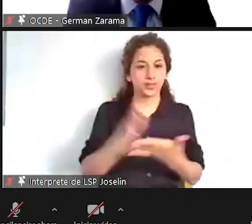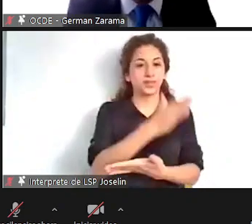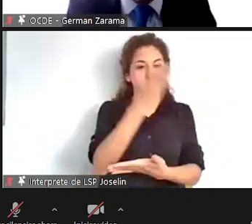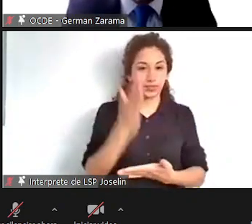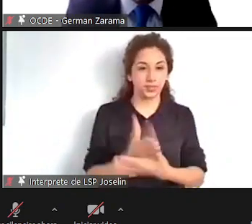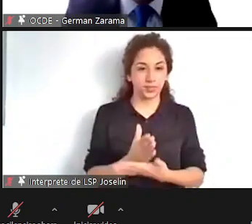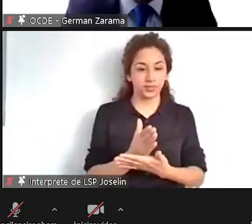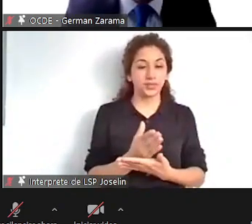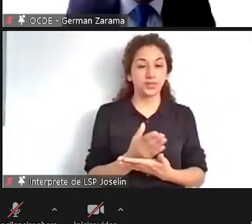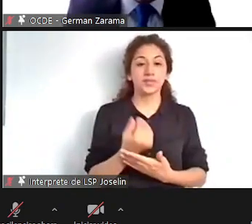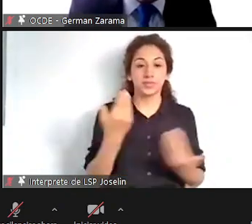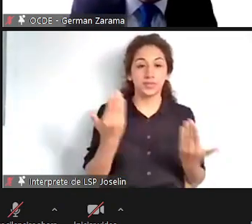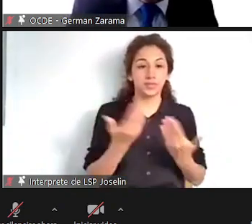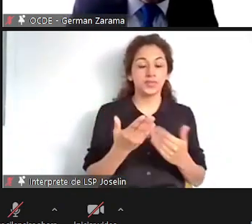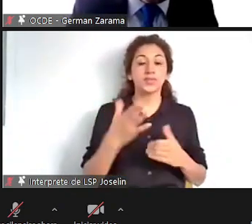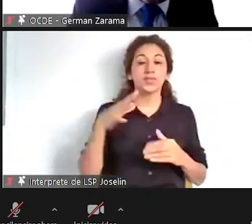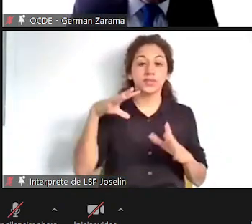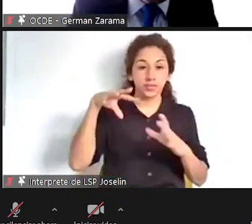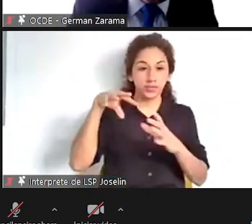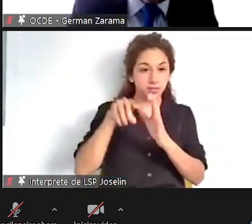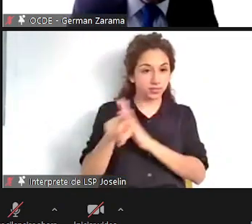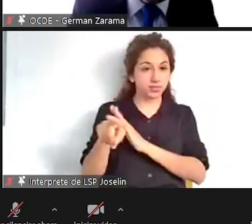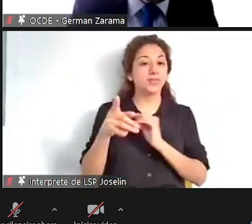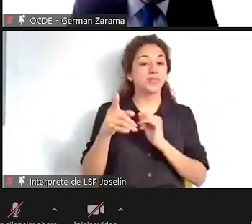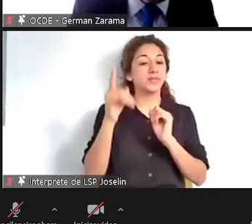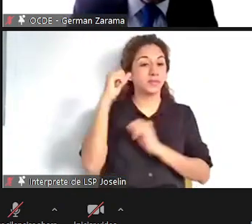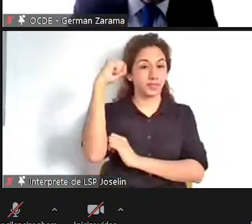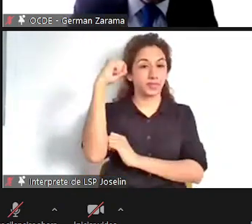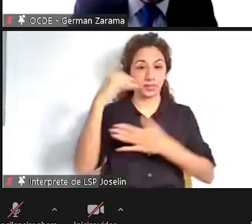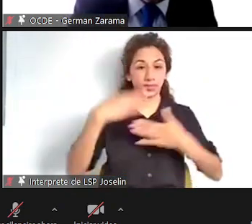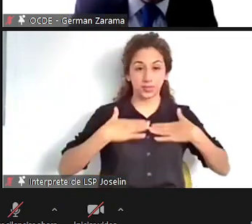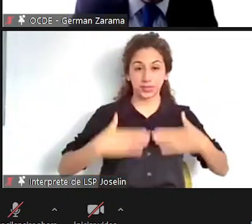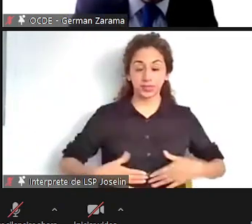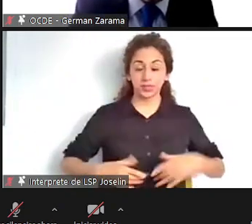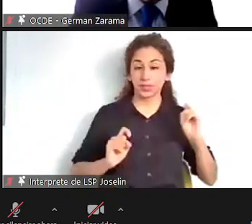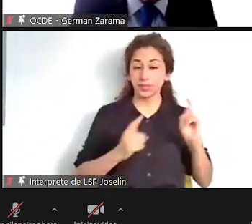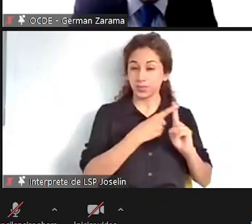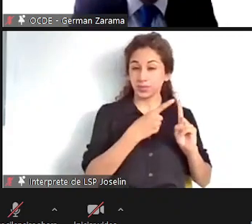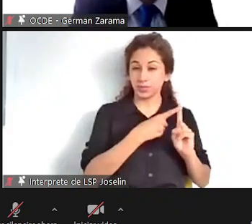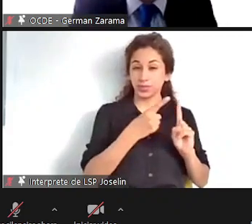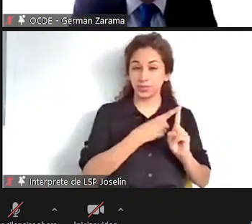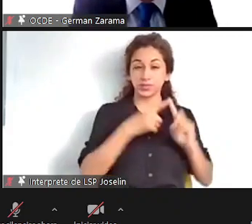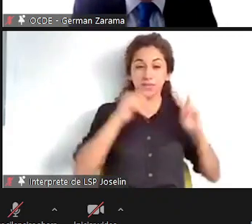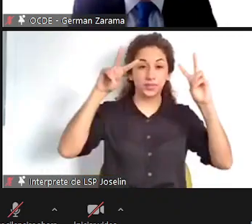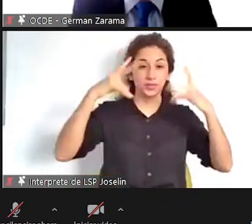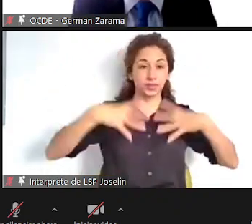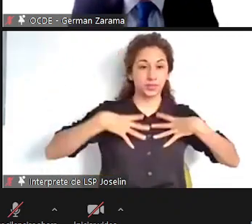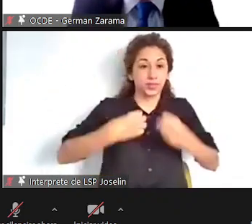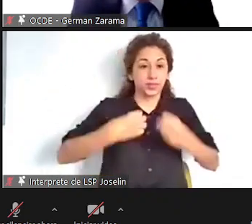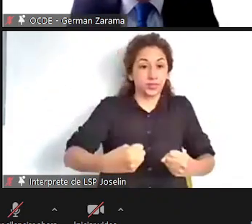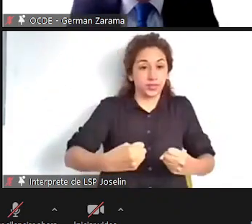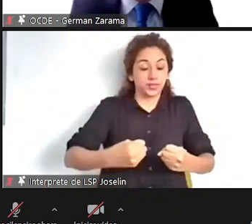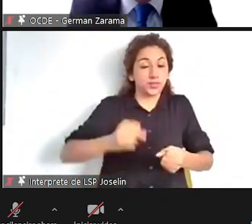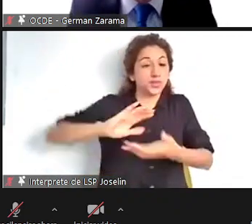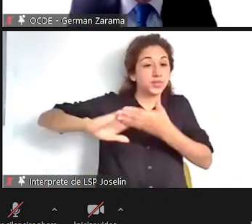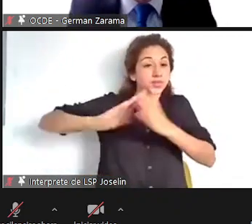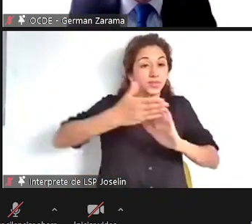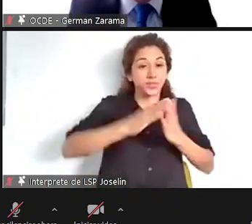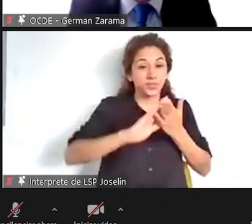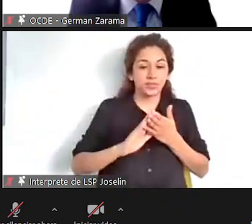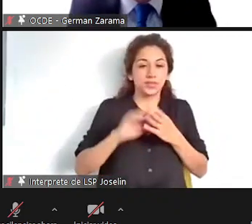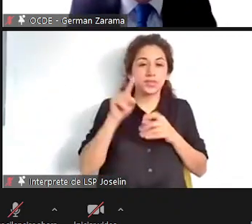major issues that attack directly the human rights one the issue of public health